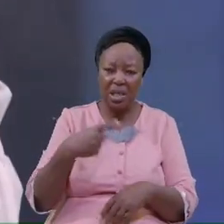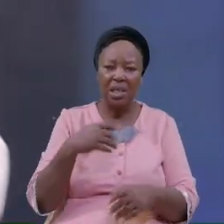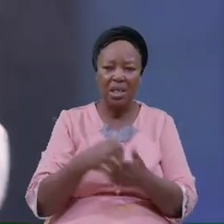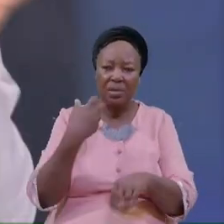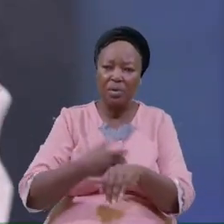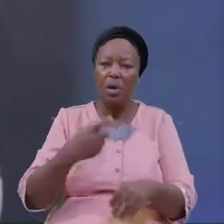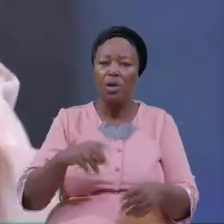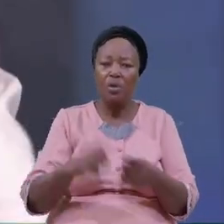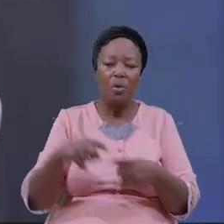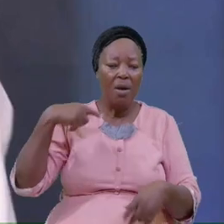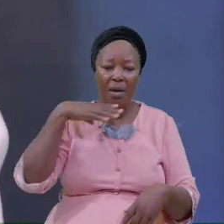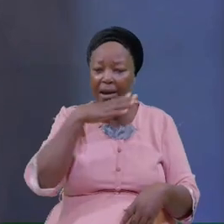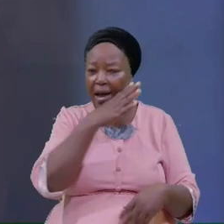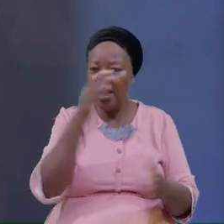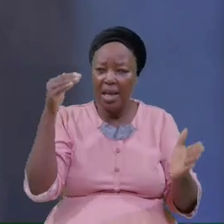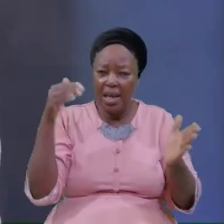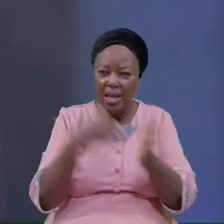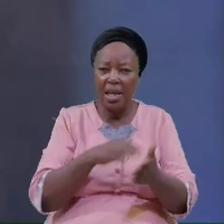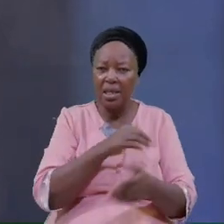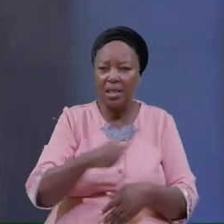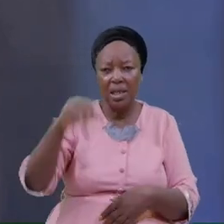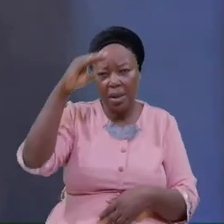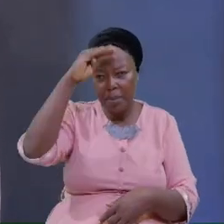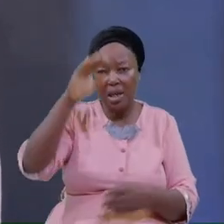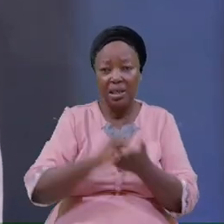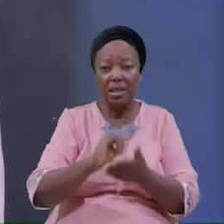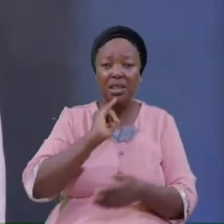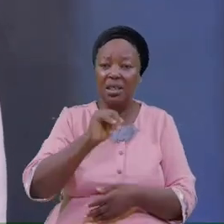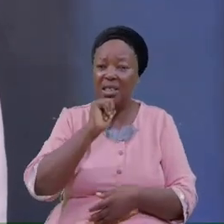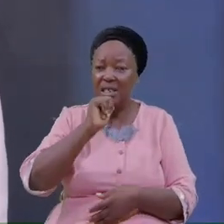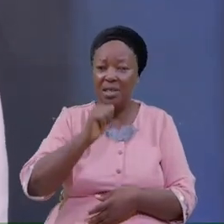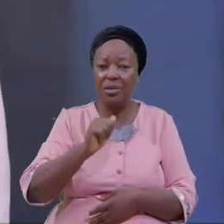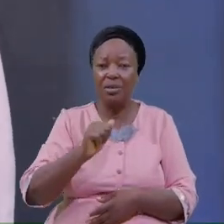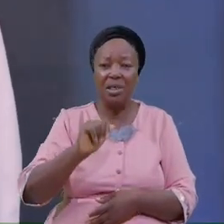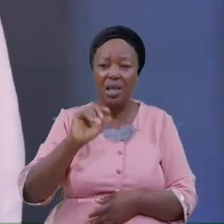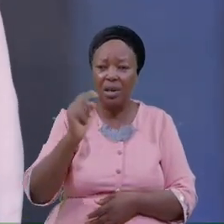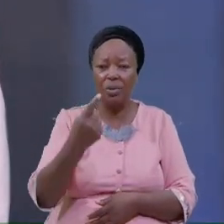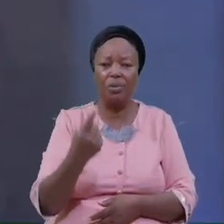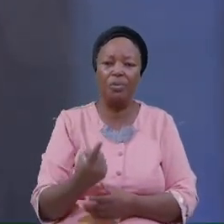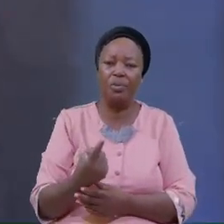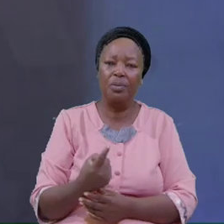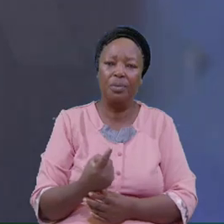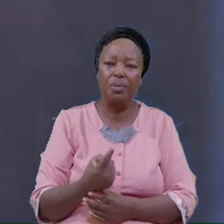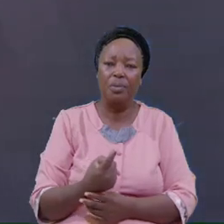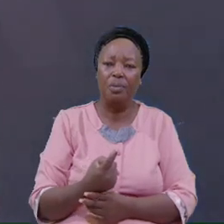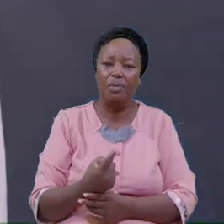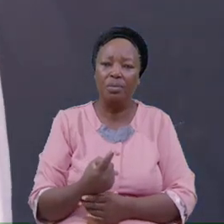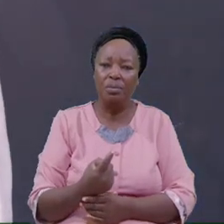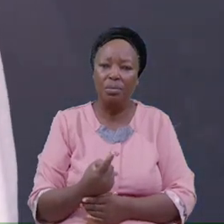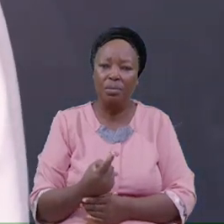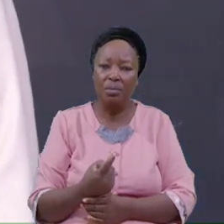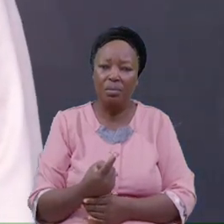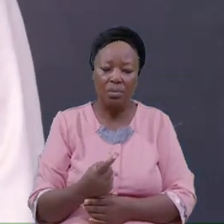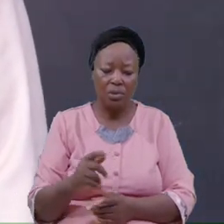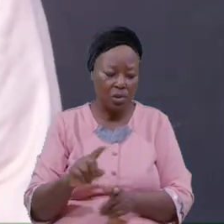man that is never alone. Vous savez, c'est souvent difficile de mentir contre sur le côté. It turned this way, Silas